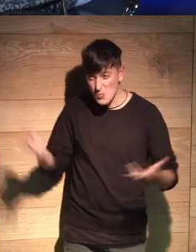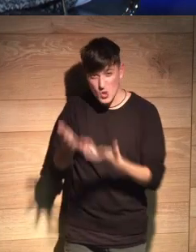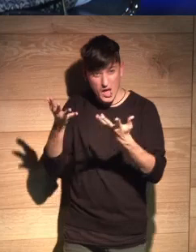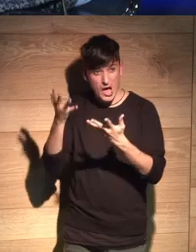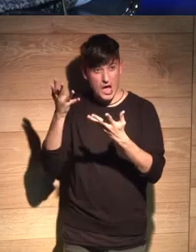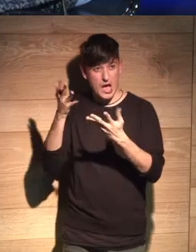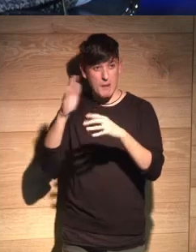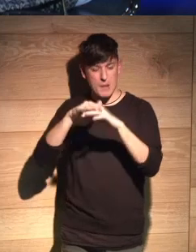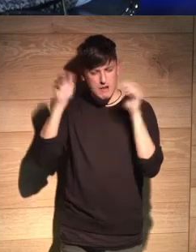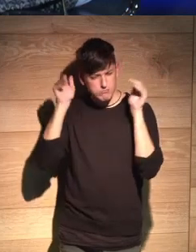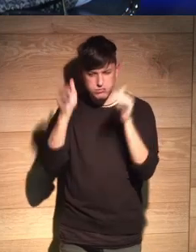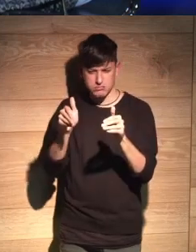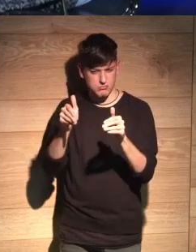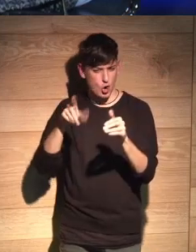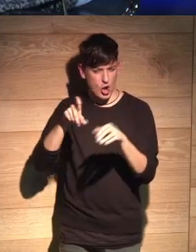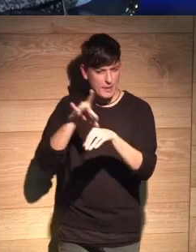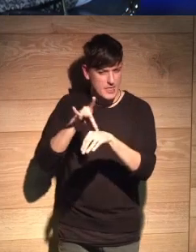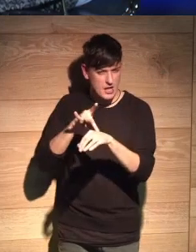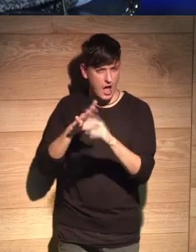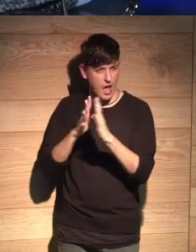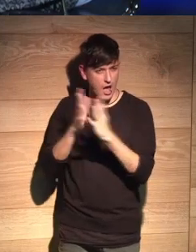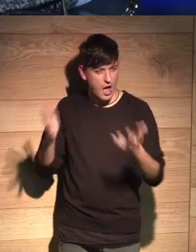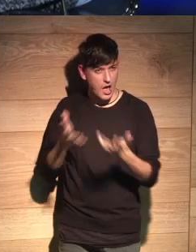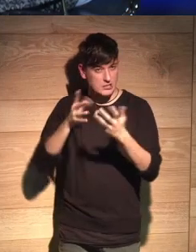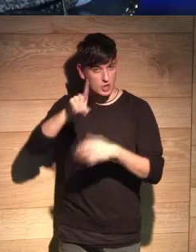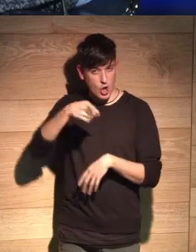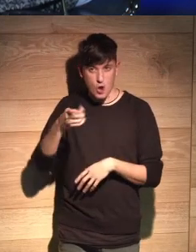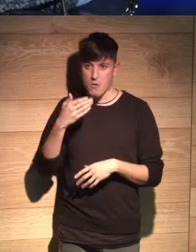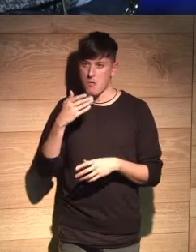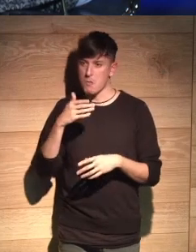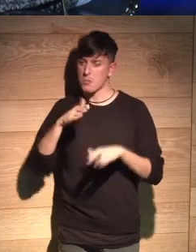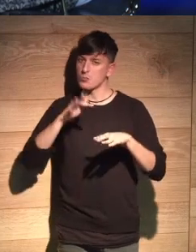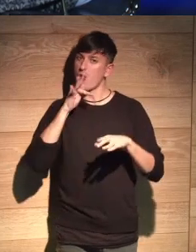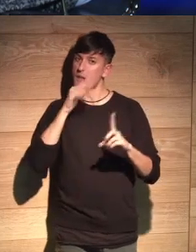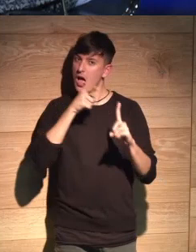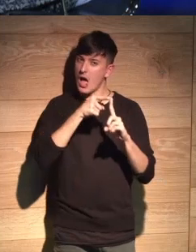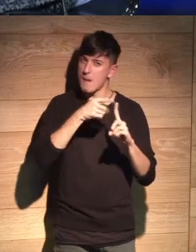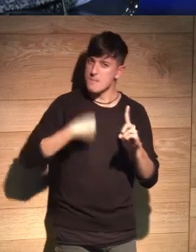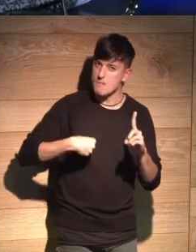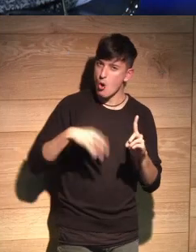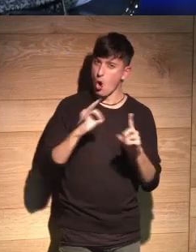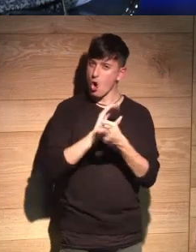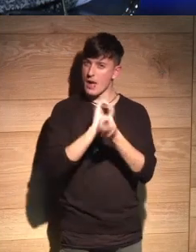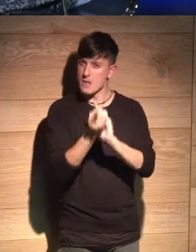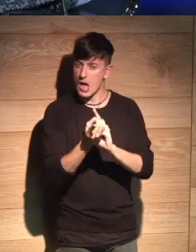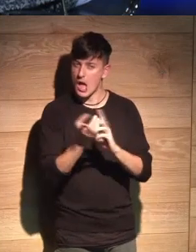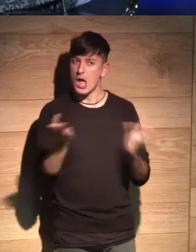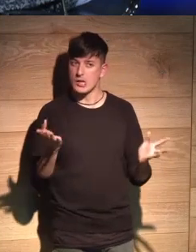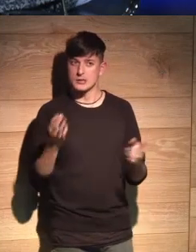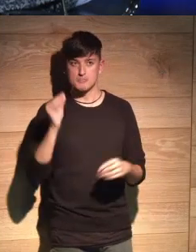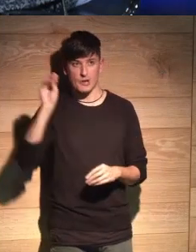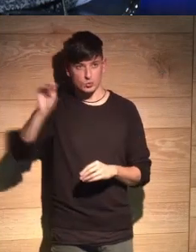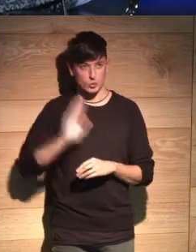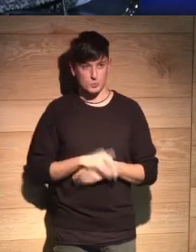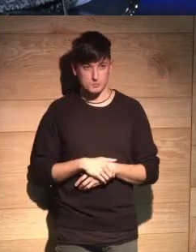you to guide you towards medical oncology, if they have been maintained, or if this has changed